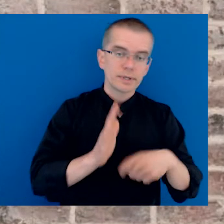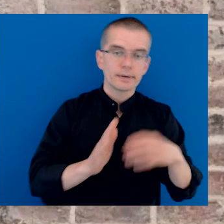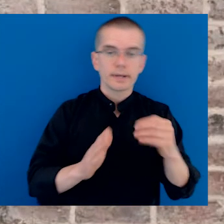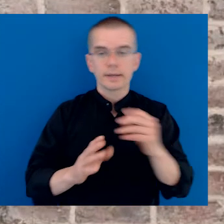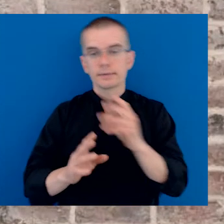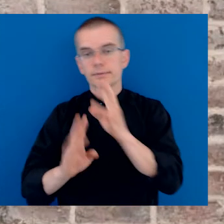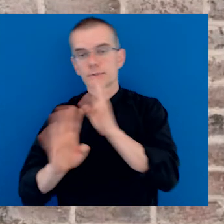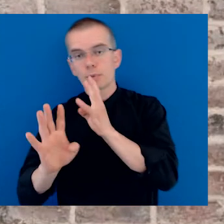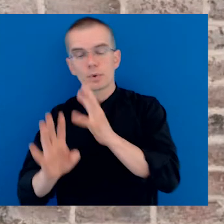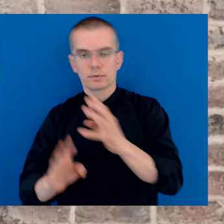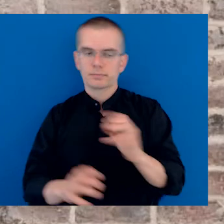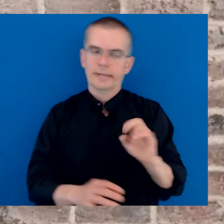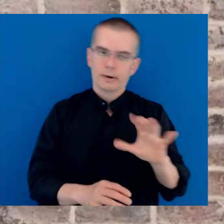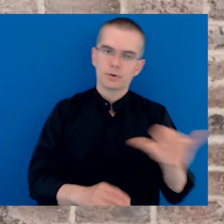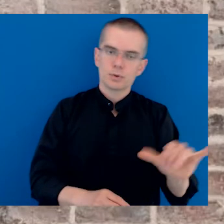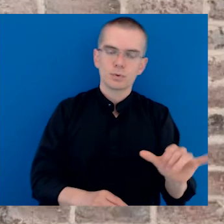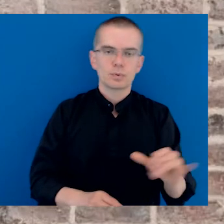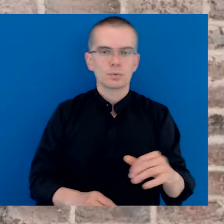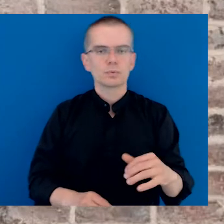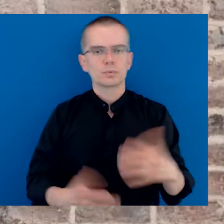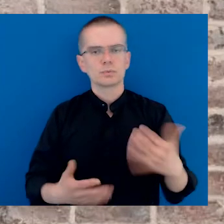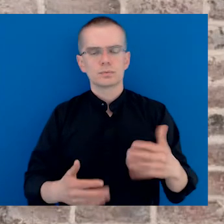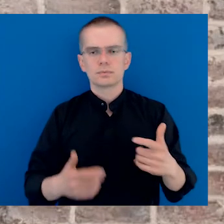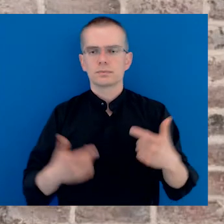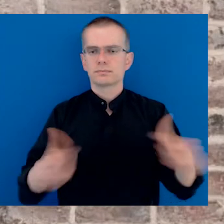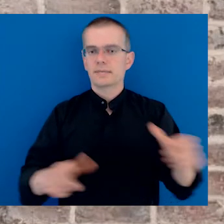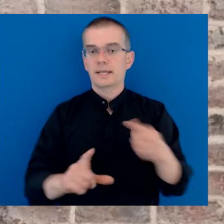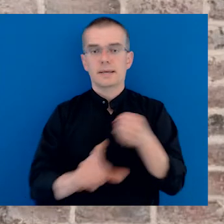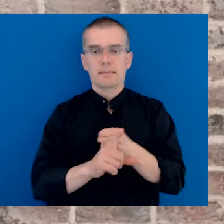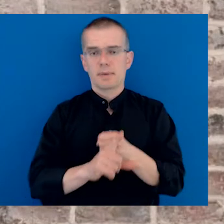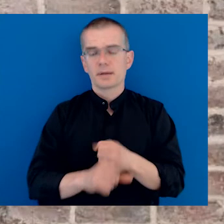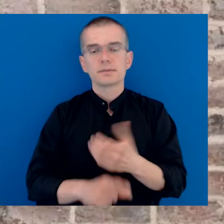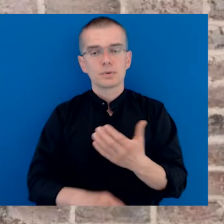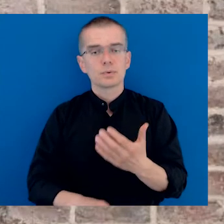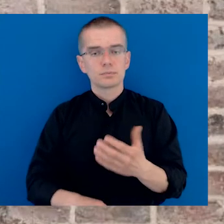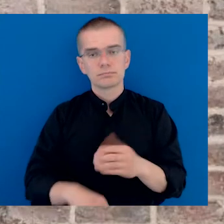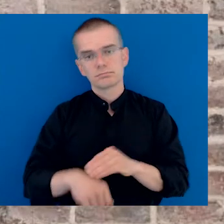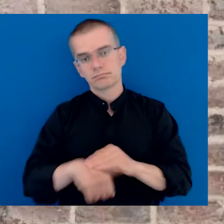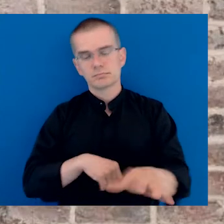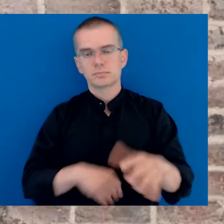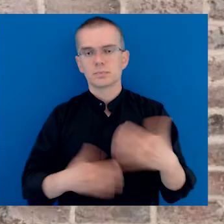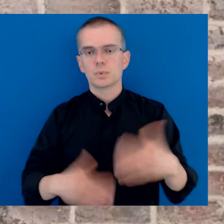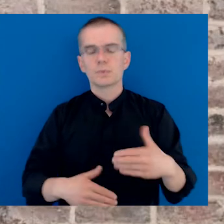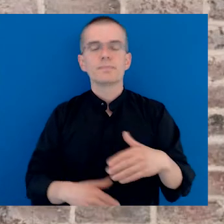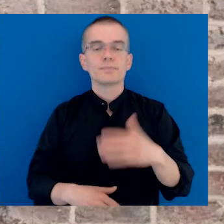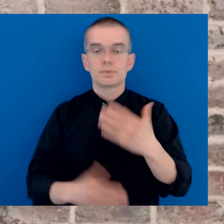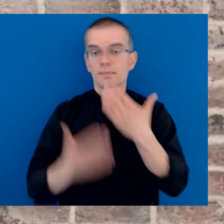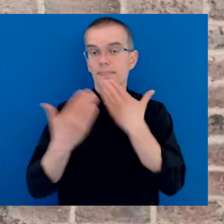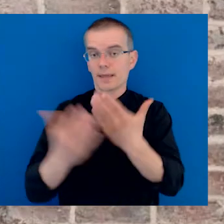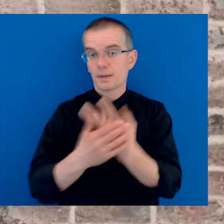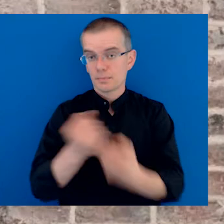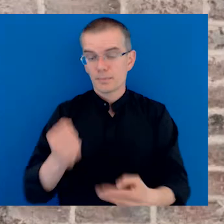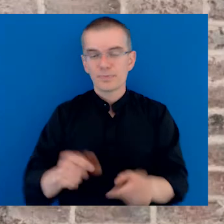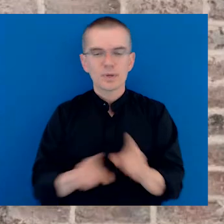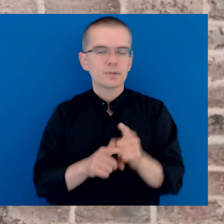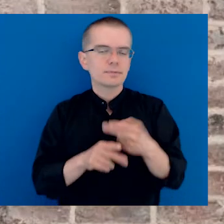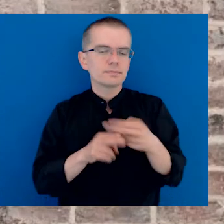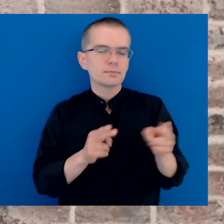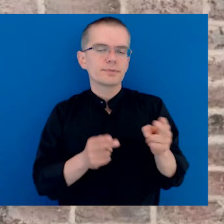both written and spoken, and yours too, Eric, have tremendous impact. And I want to thank you